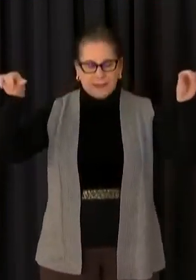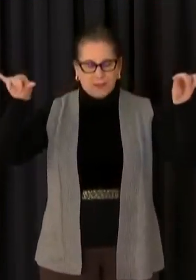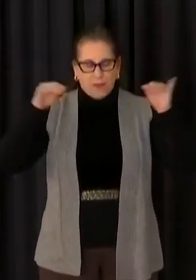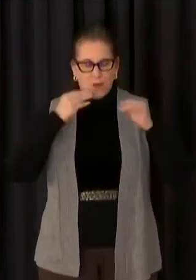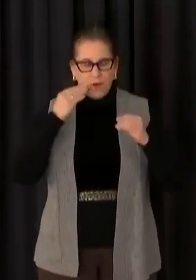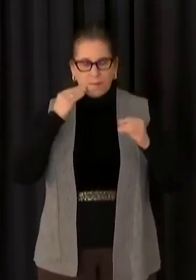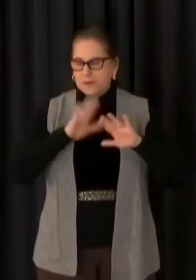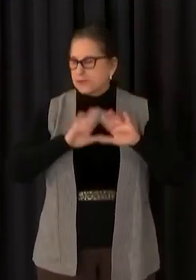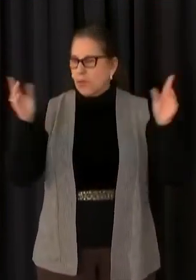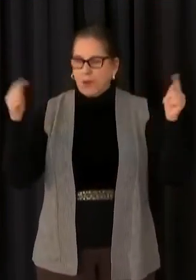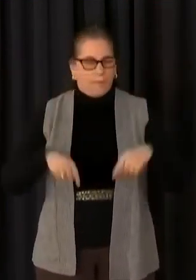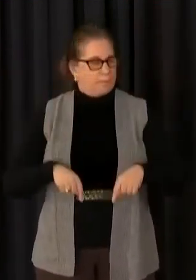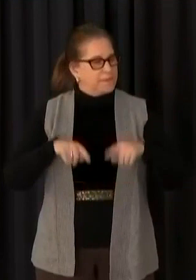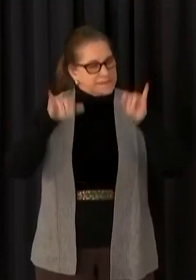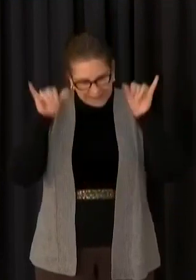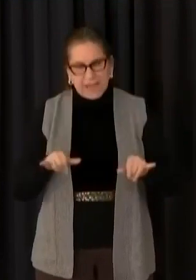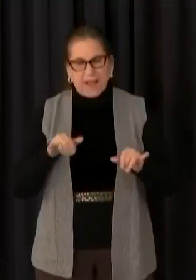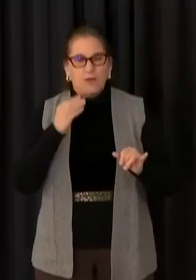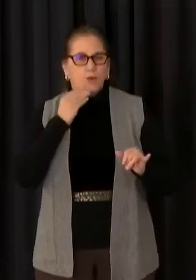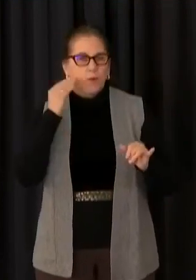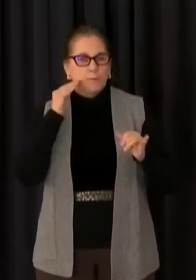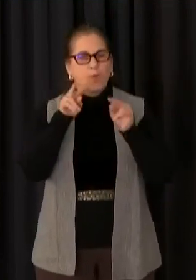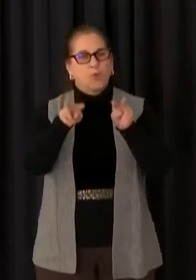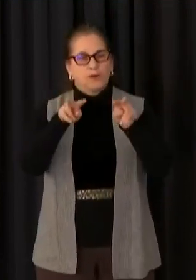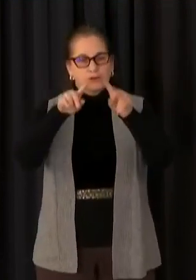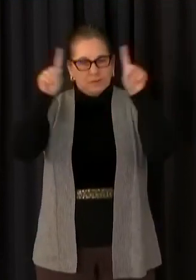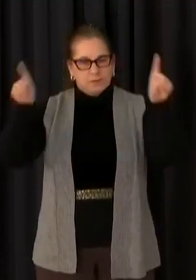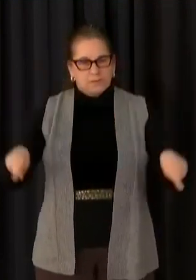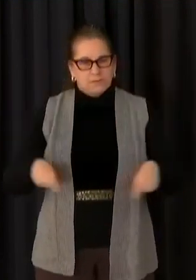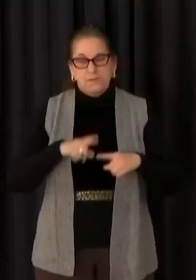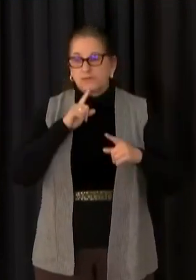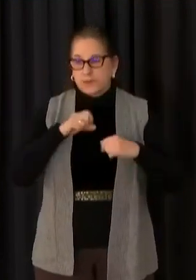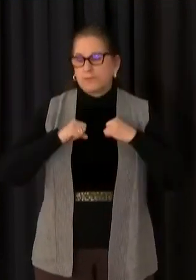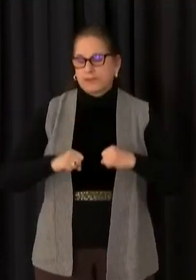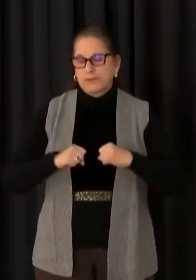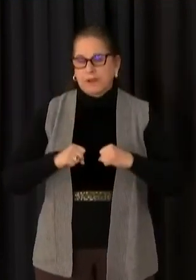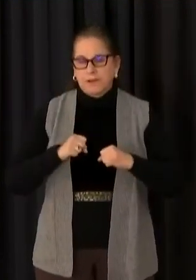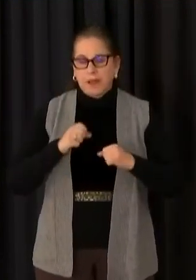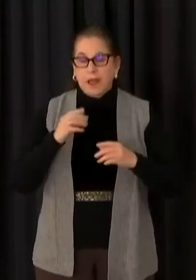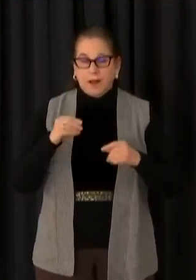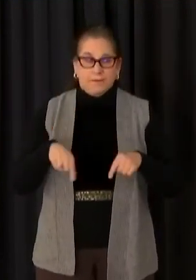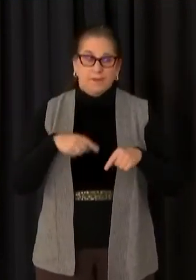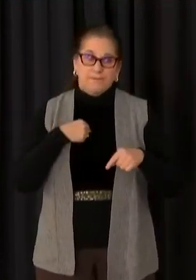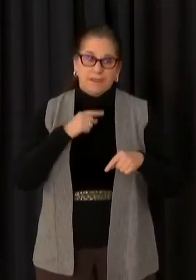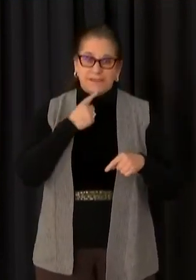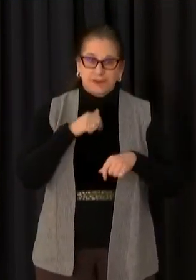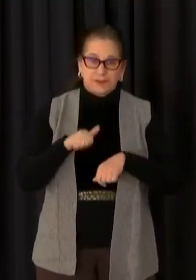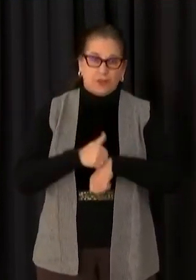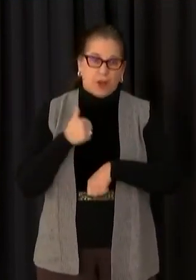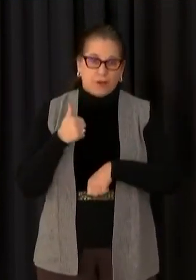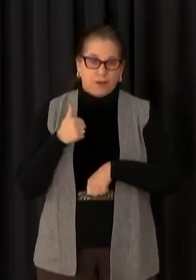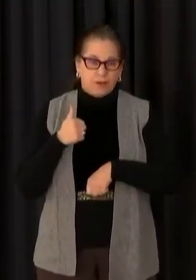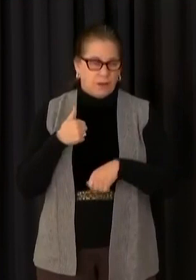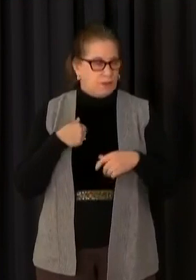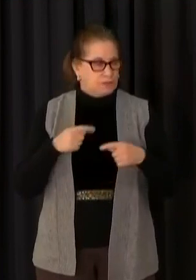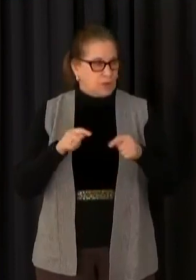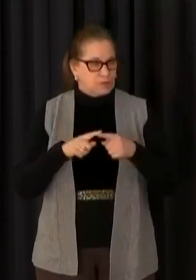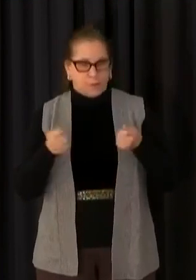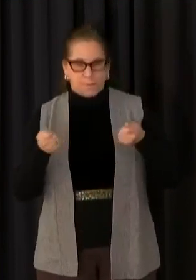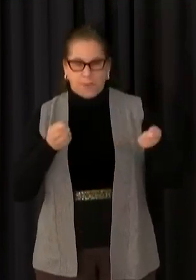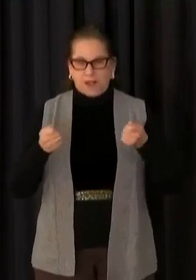not asking people to come to DC for this. There's a major security threat, and we are working to mitigate those threats.